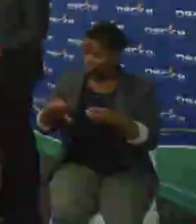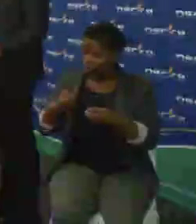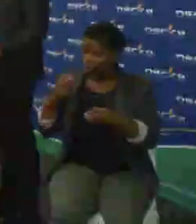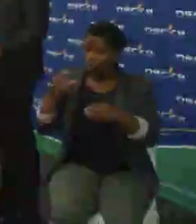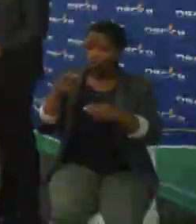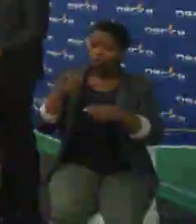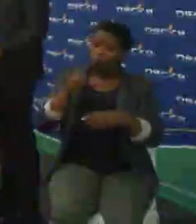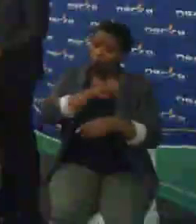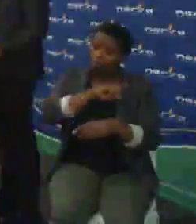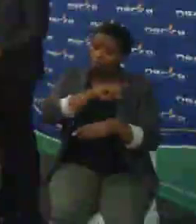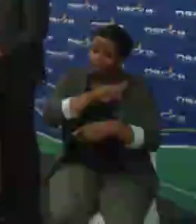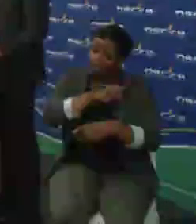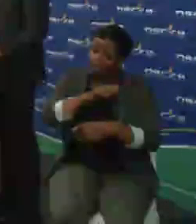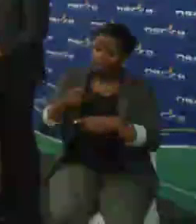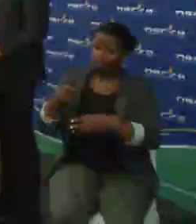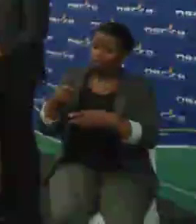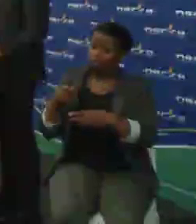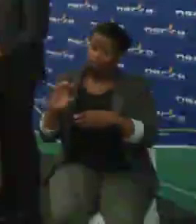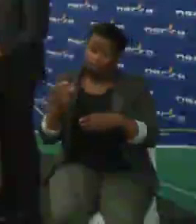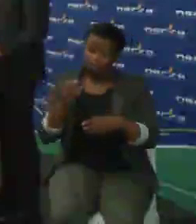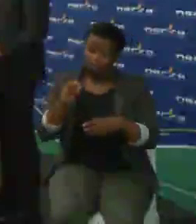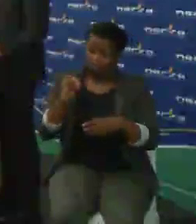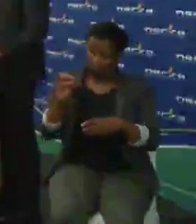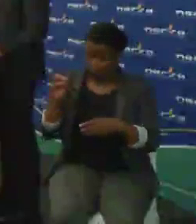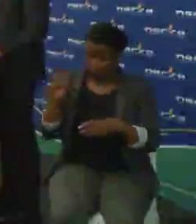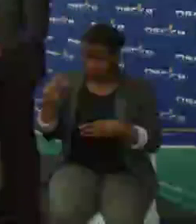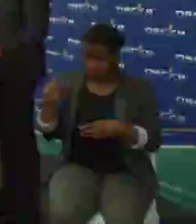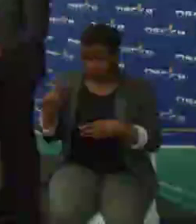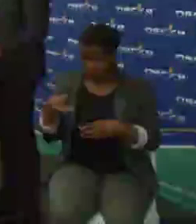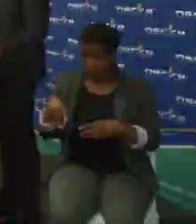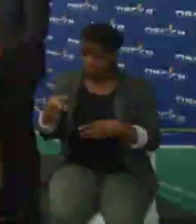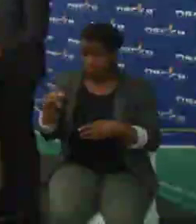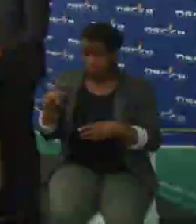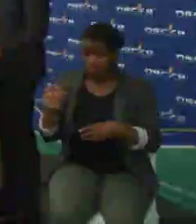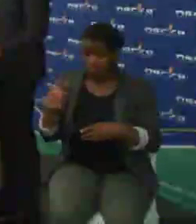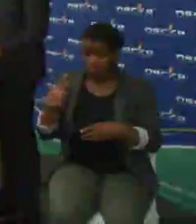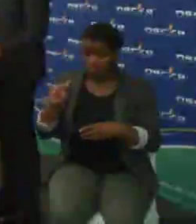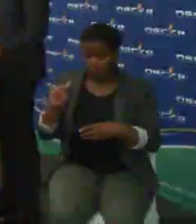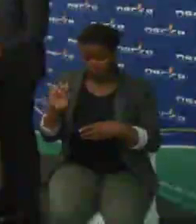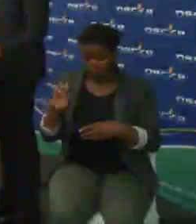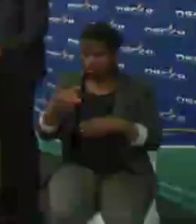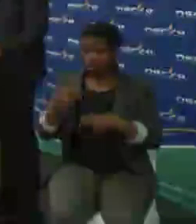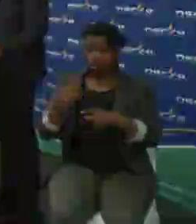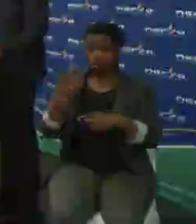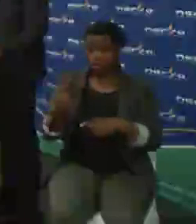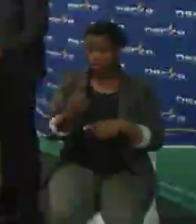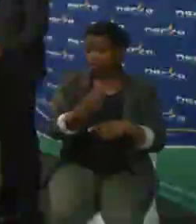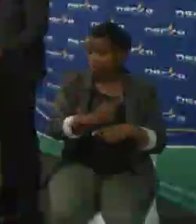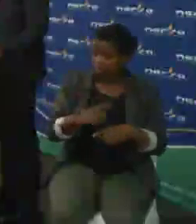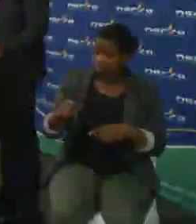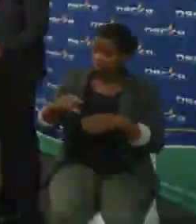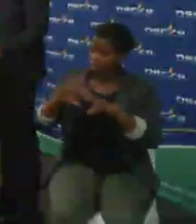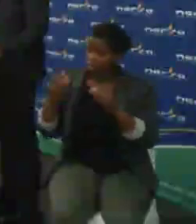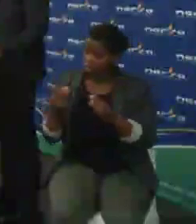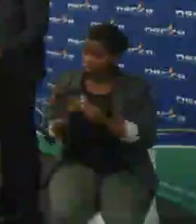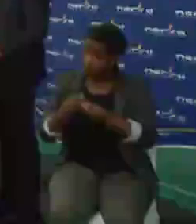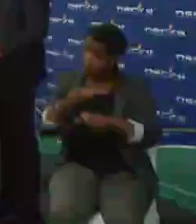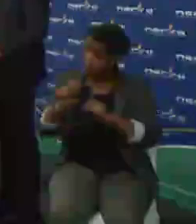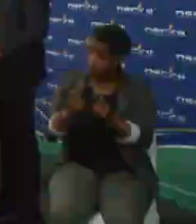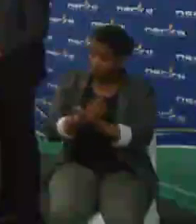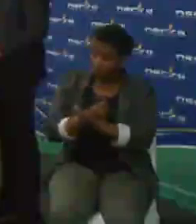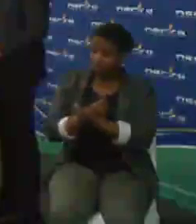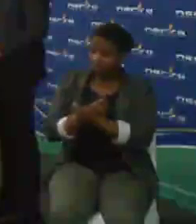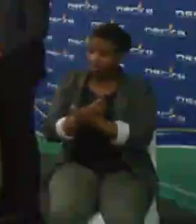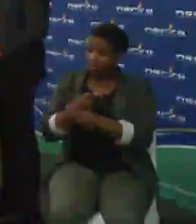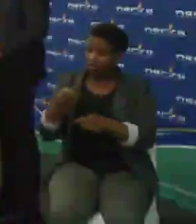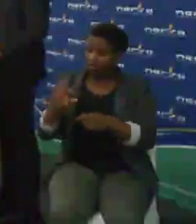one another and against Eskom to provide end users with competitive prices, more stability, and better service? While many legislative changes would be desirable